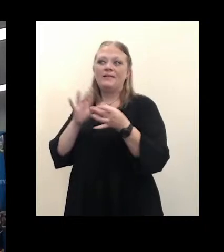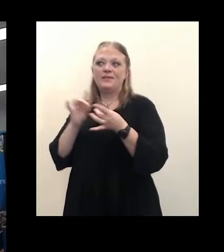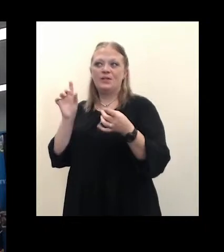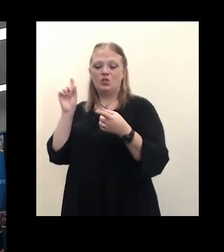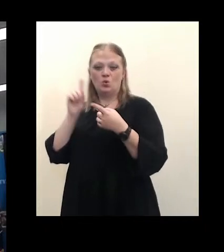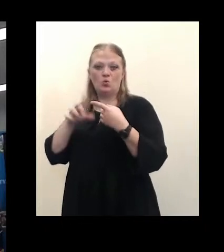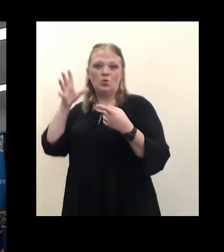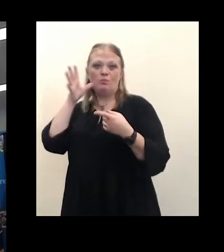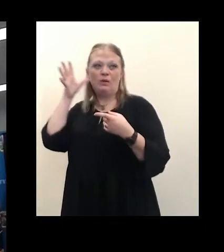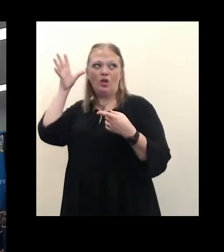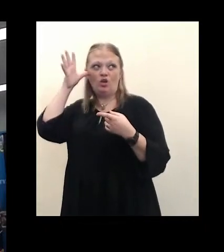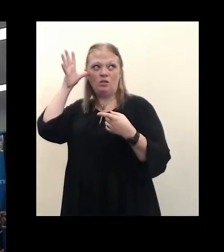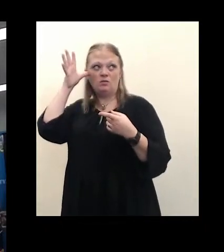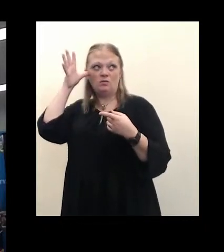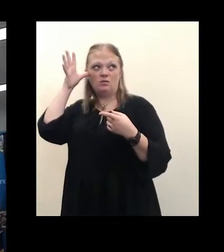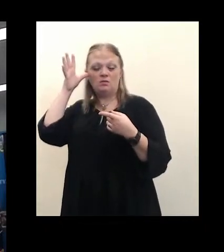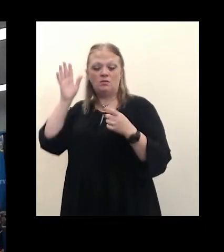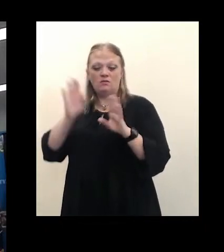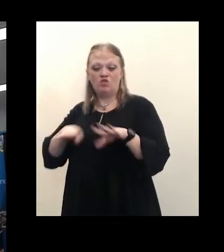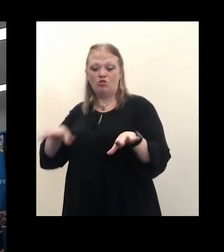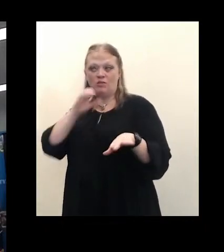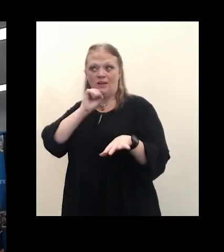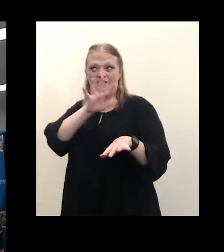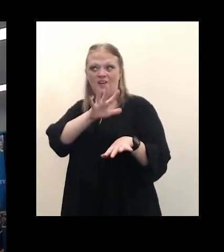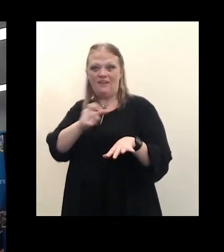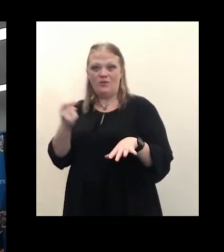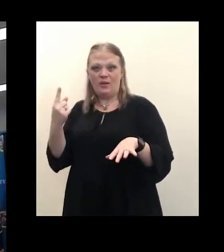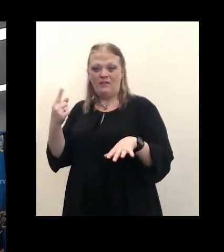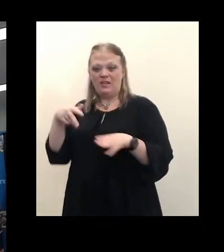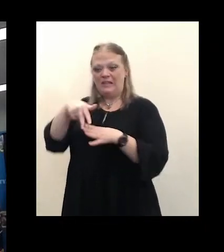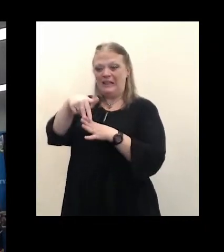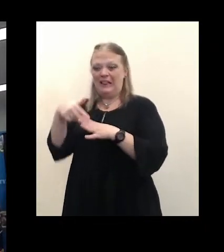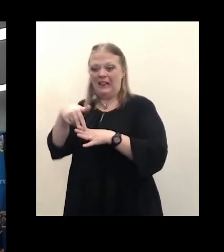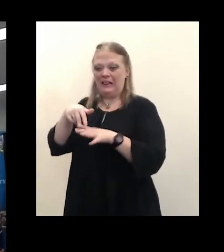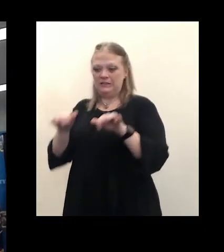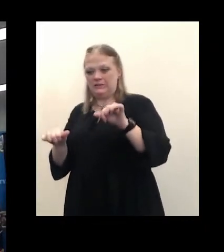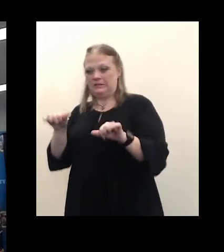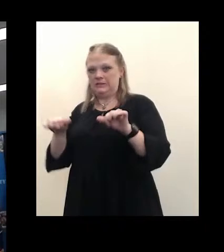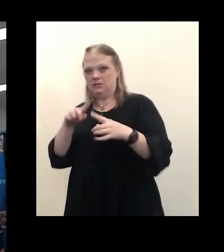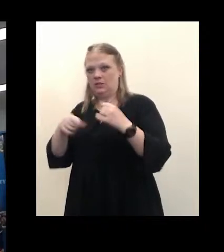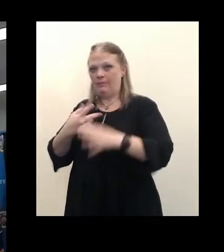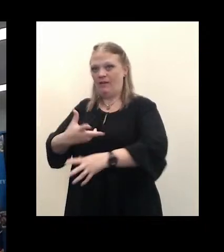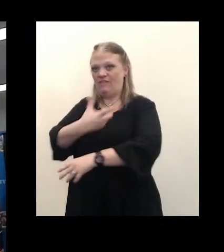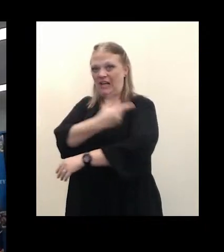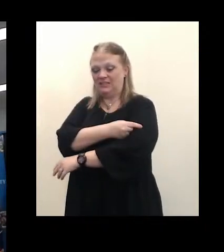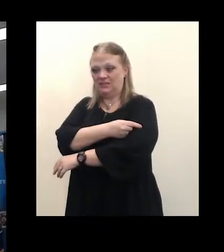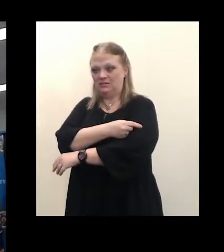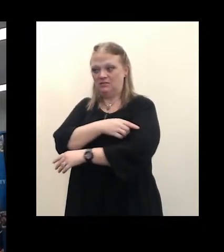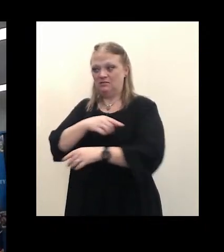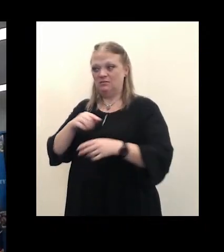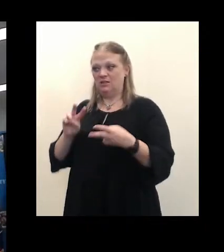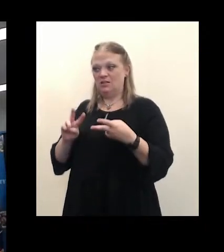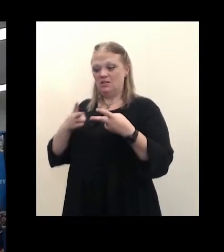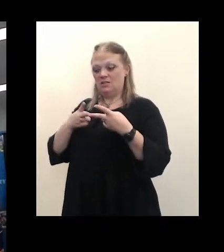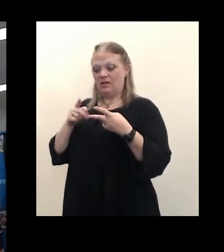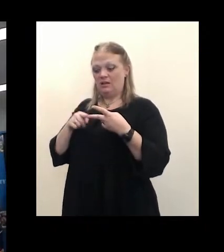parents of children 5 to 11 who are on the fence about getting the vaccine? And then as a second part of that question, does it concern